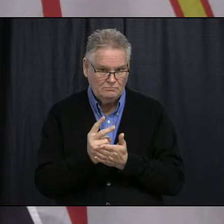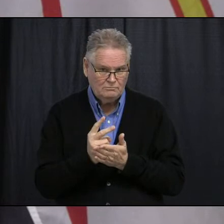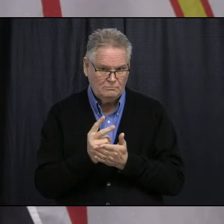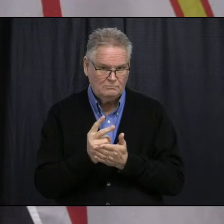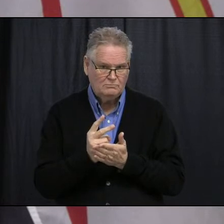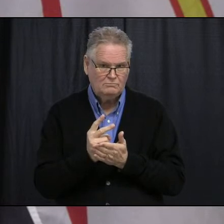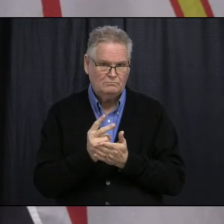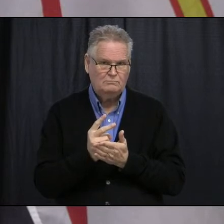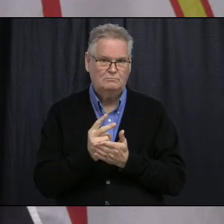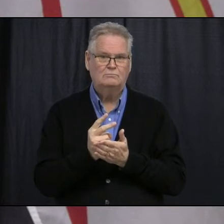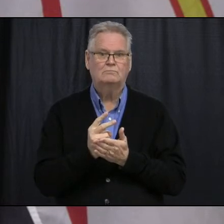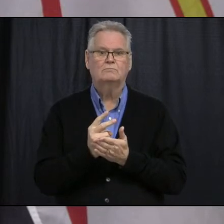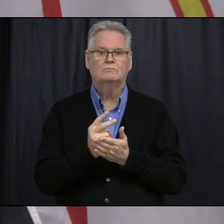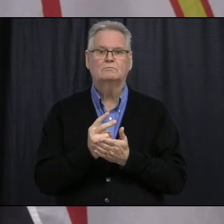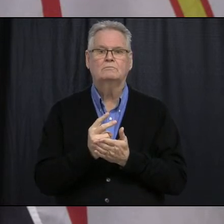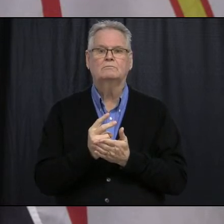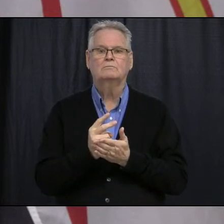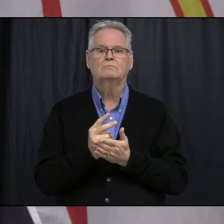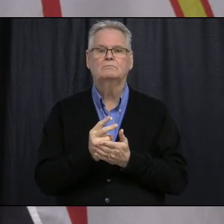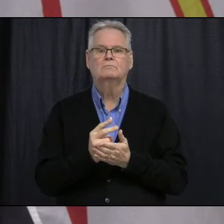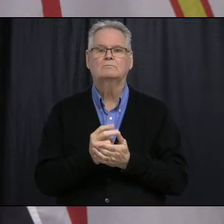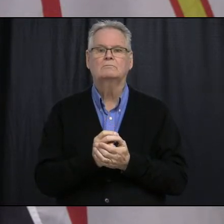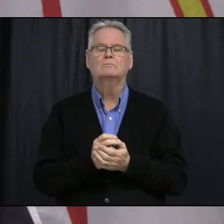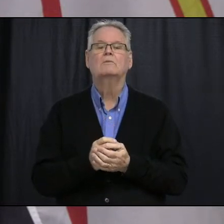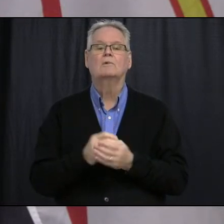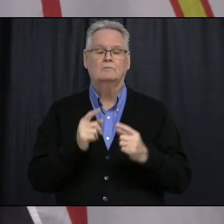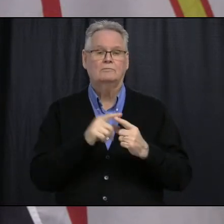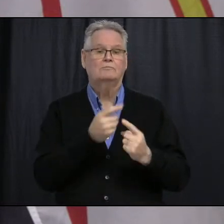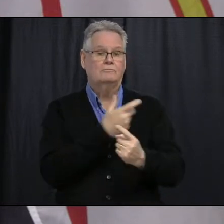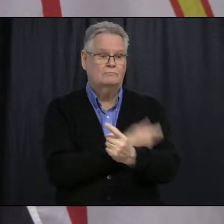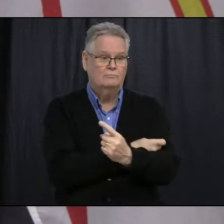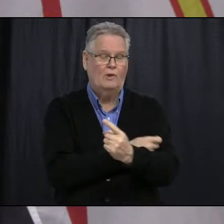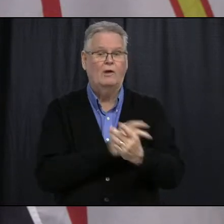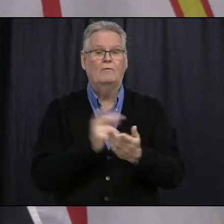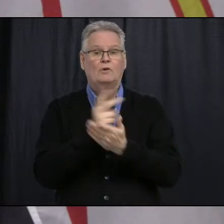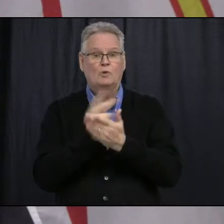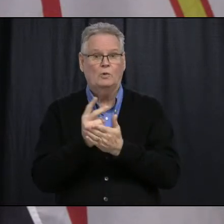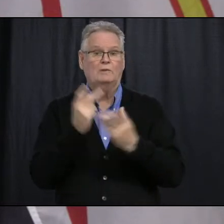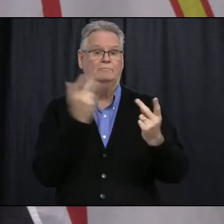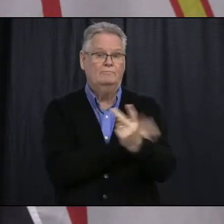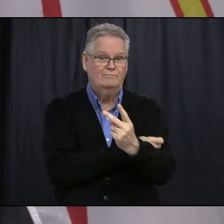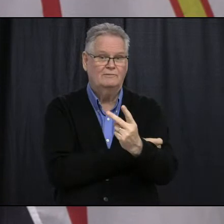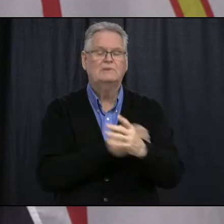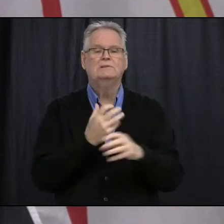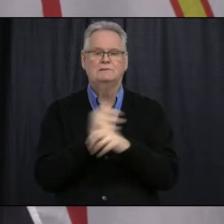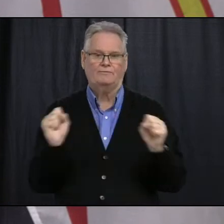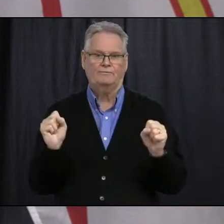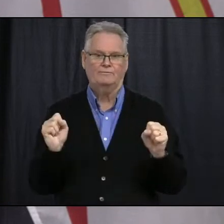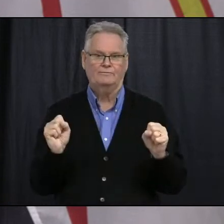Janssen. It is also important for everyone to continue applying our layers of protection.